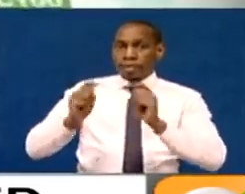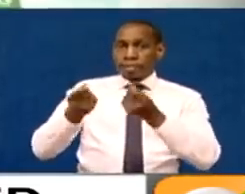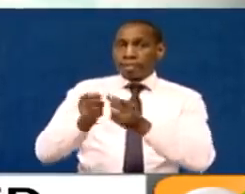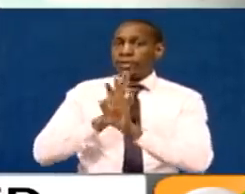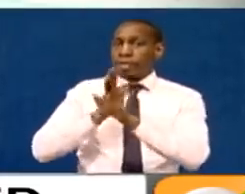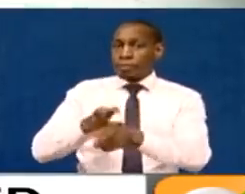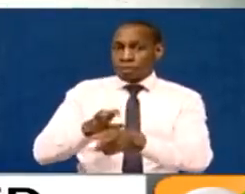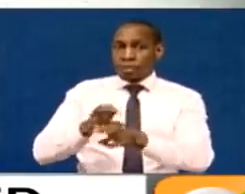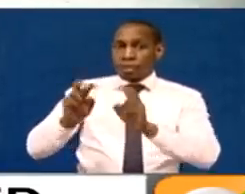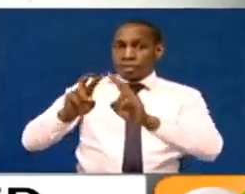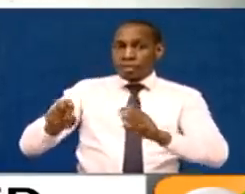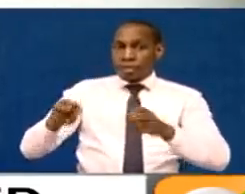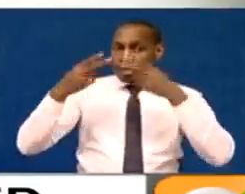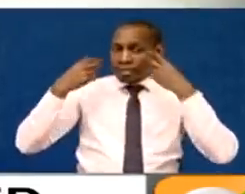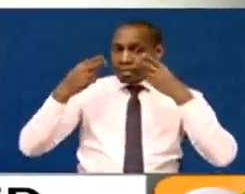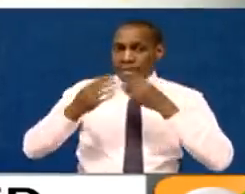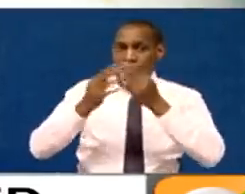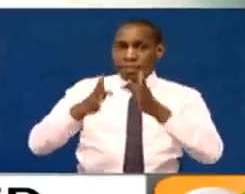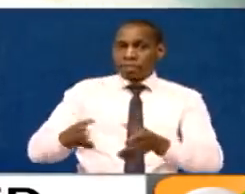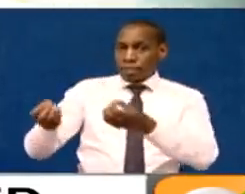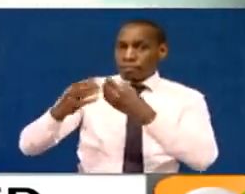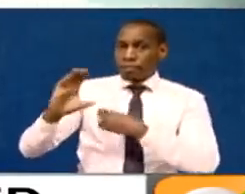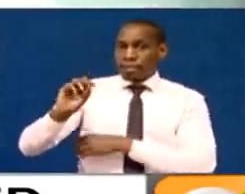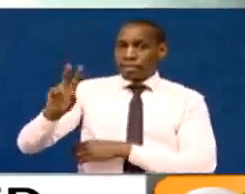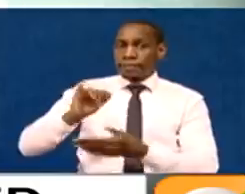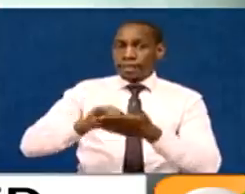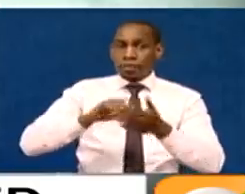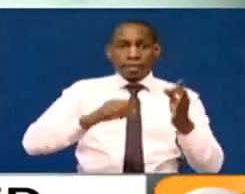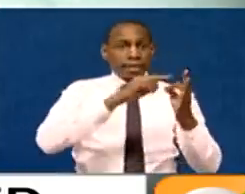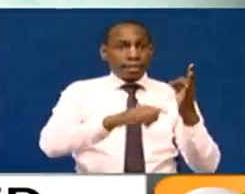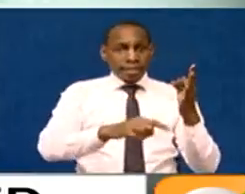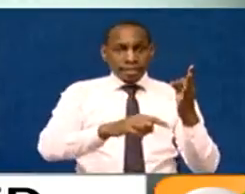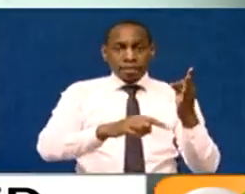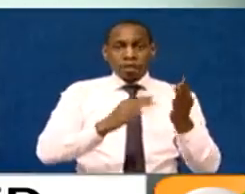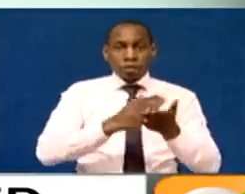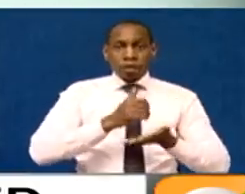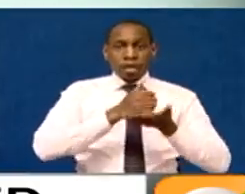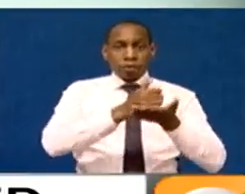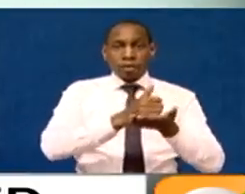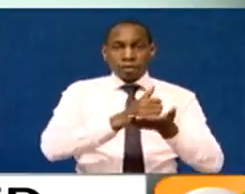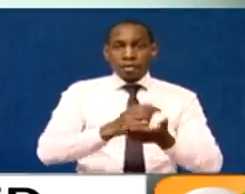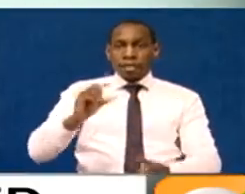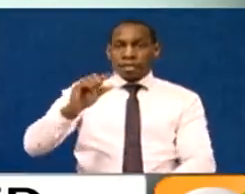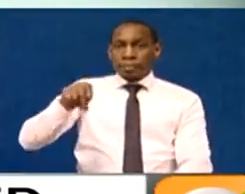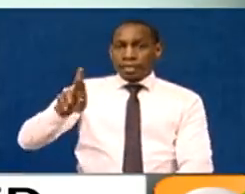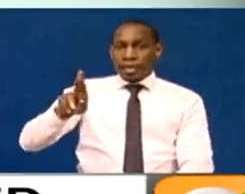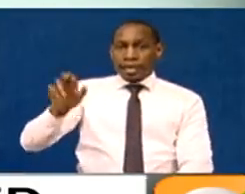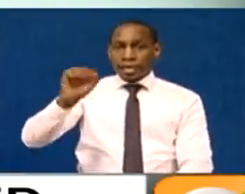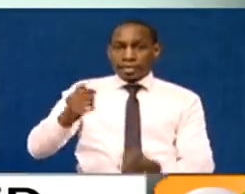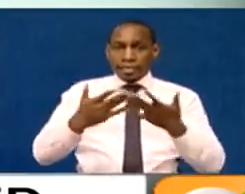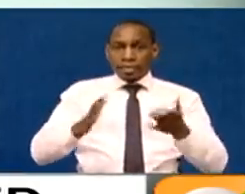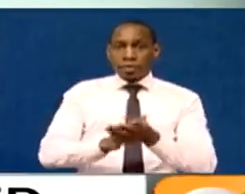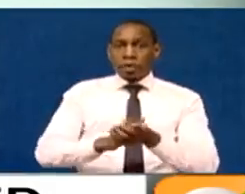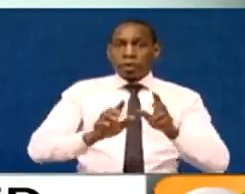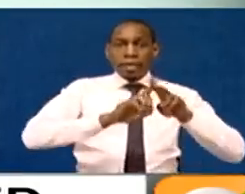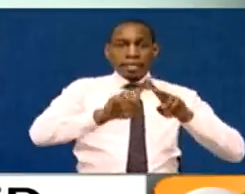multi-agency team trailing the terror convicts revealed to Citizen TV that the trio, who are facilitated with a GPRS device, escaped